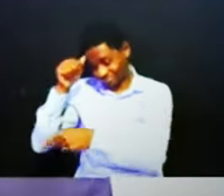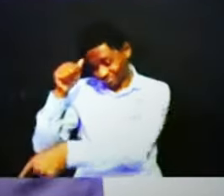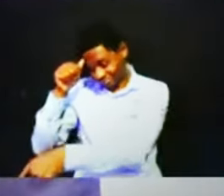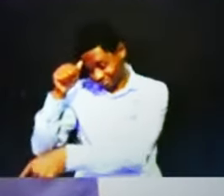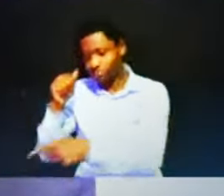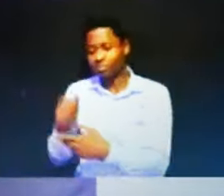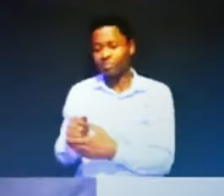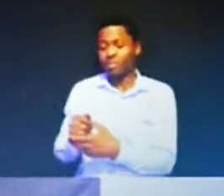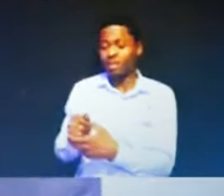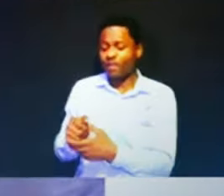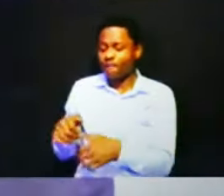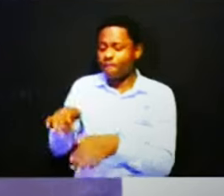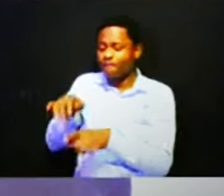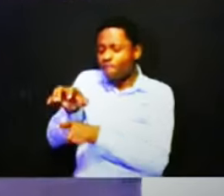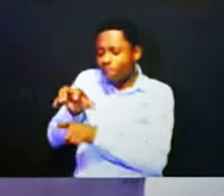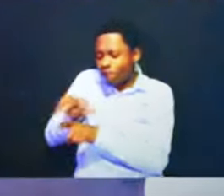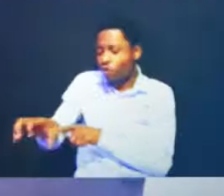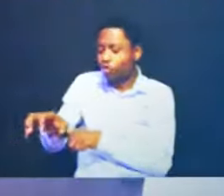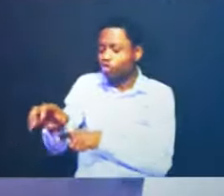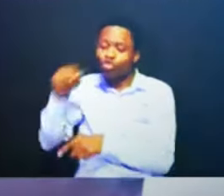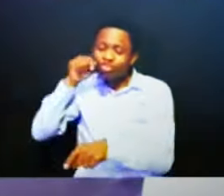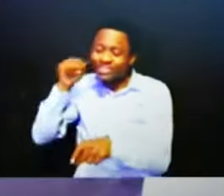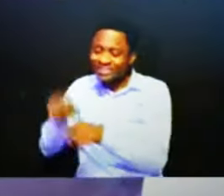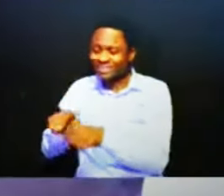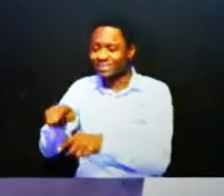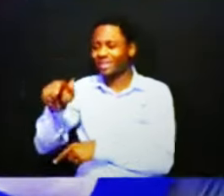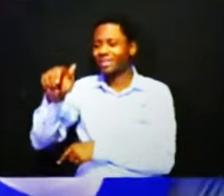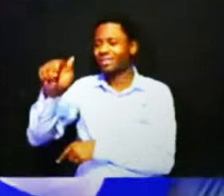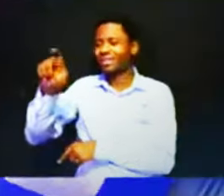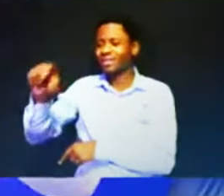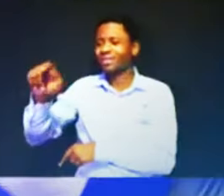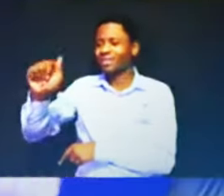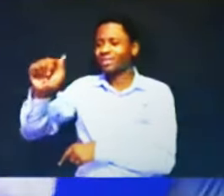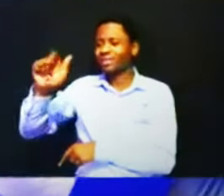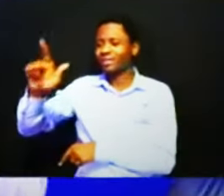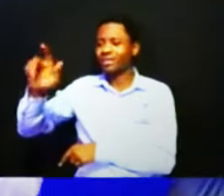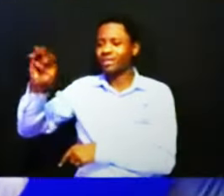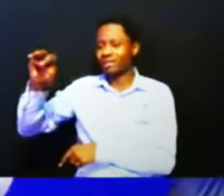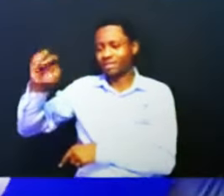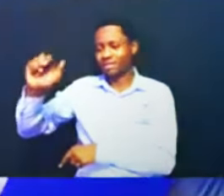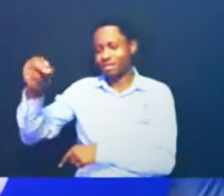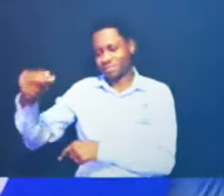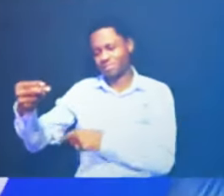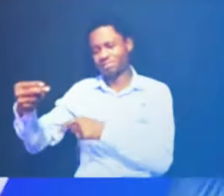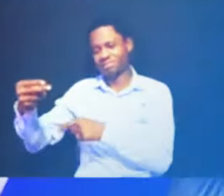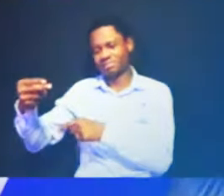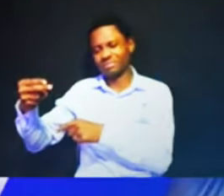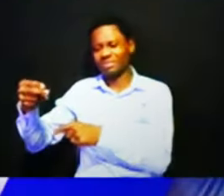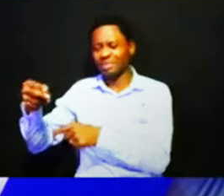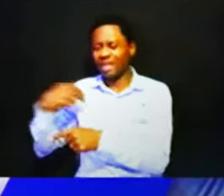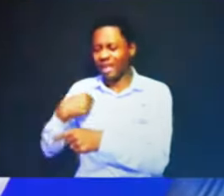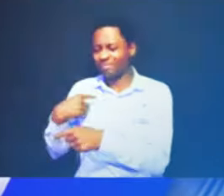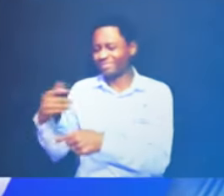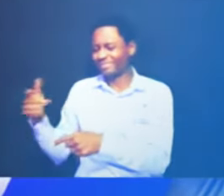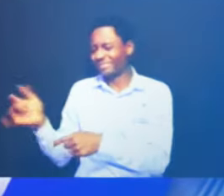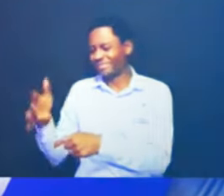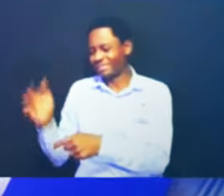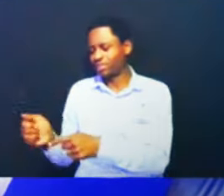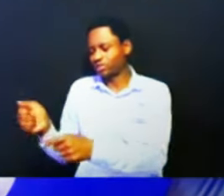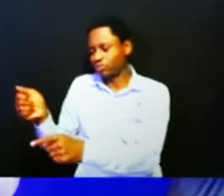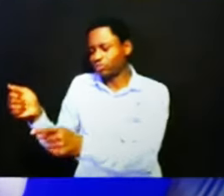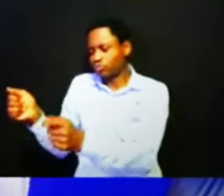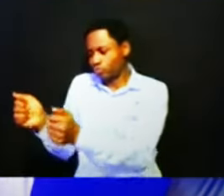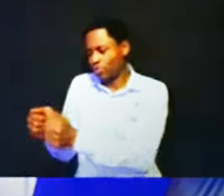die. Then Absalom was very angry and bitter. Now, wait. Now, I hear